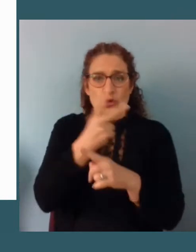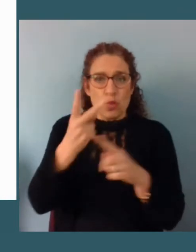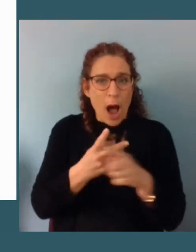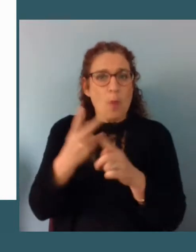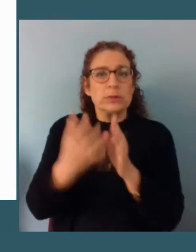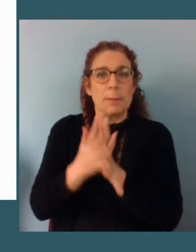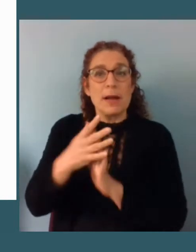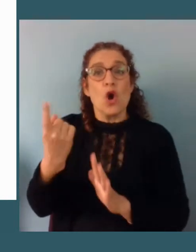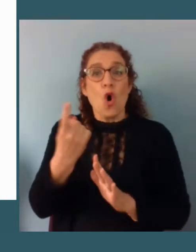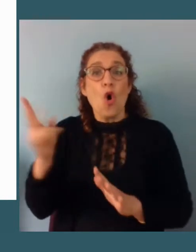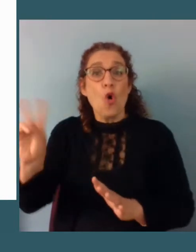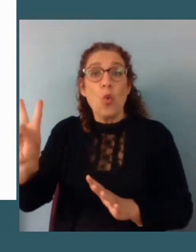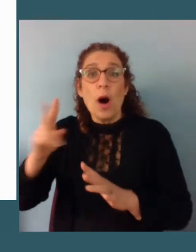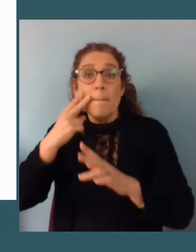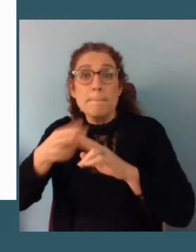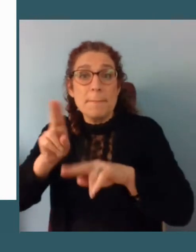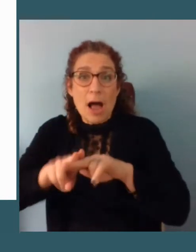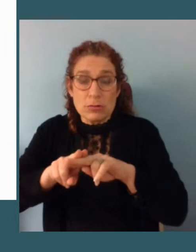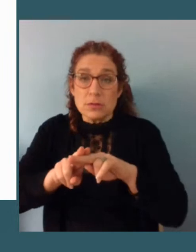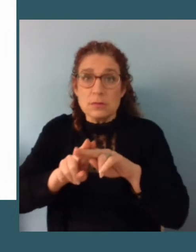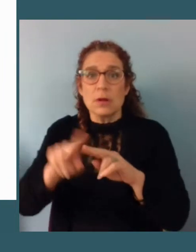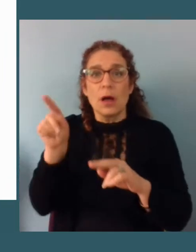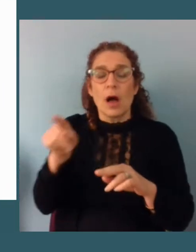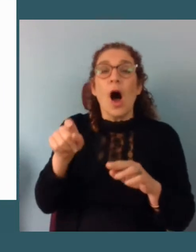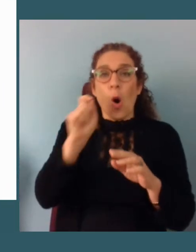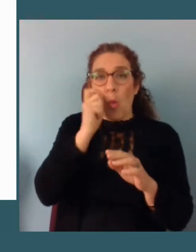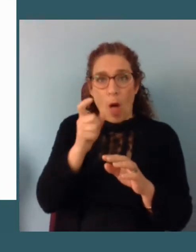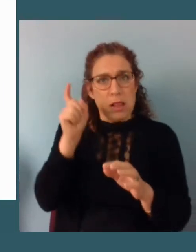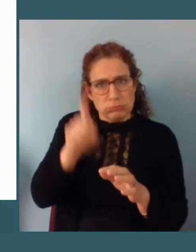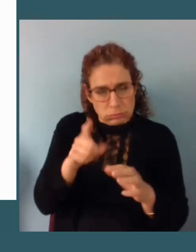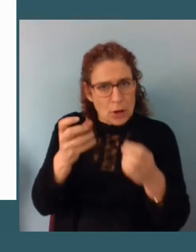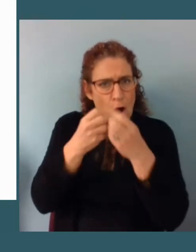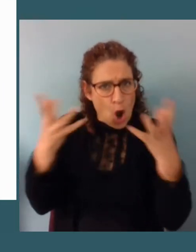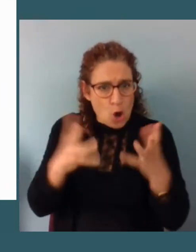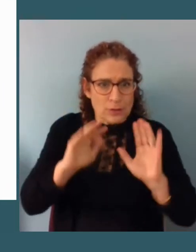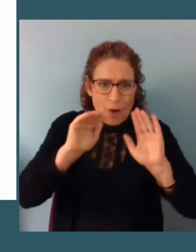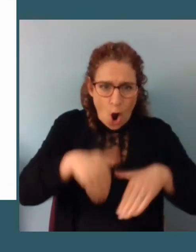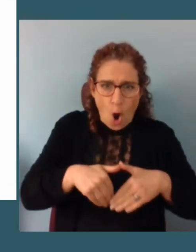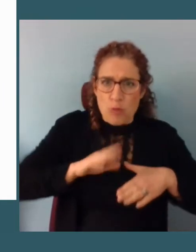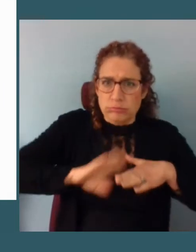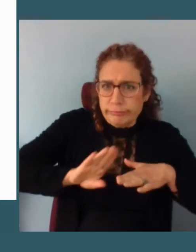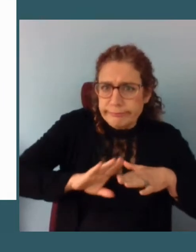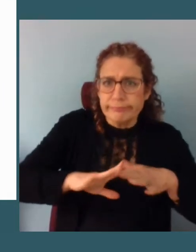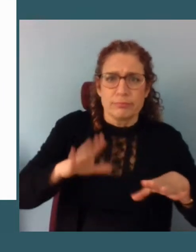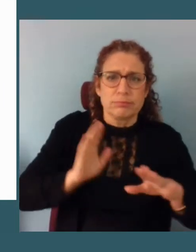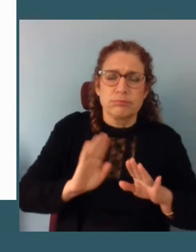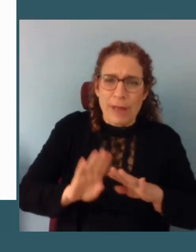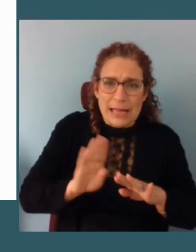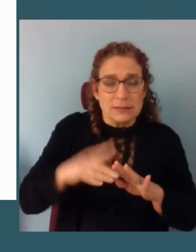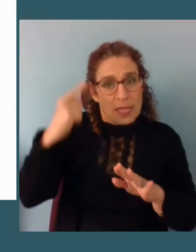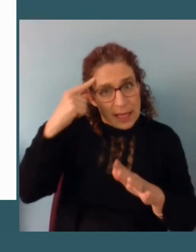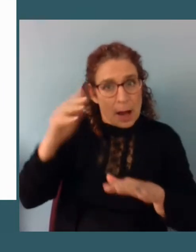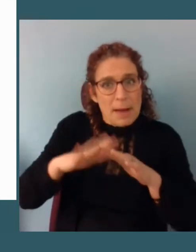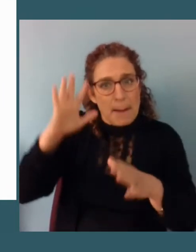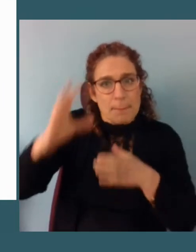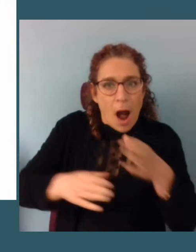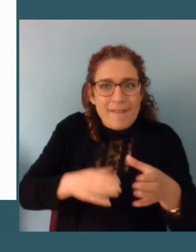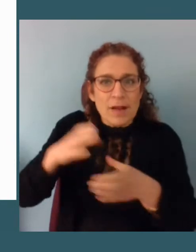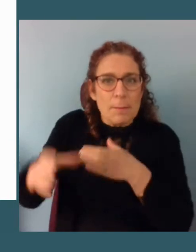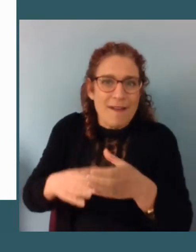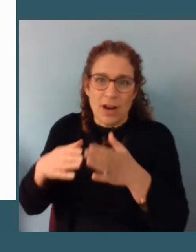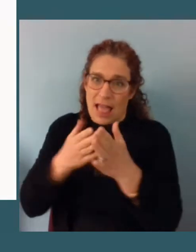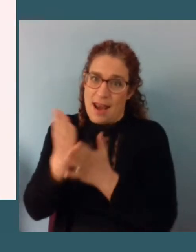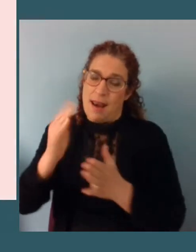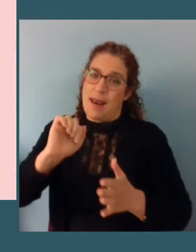parents are expected to do quite a lot of home practice. So practicing mindfulness in between sessions.